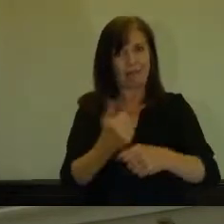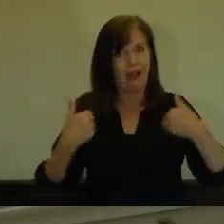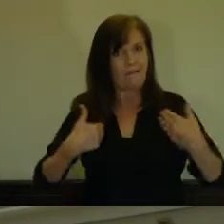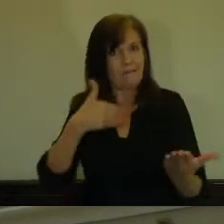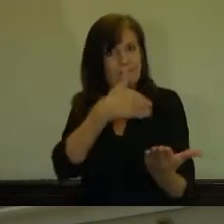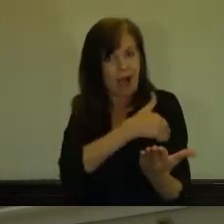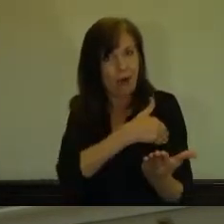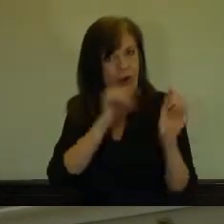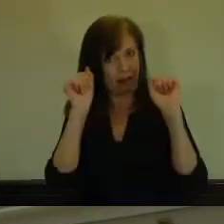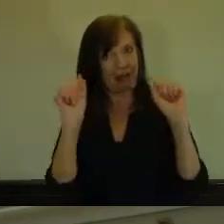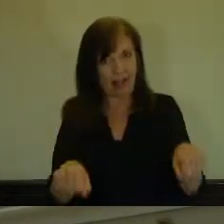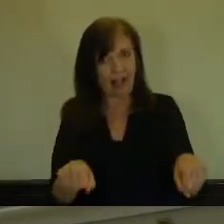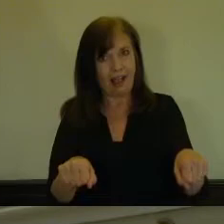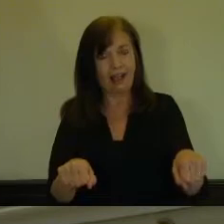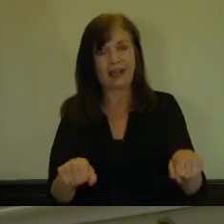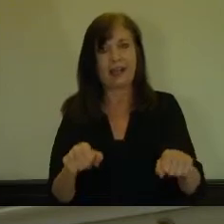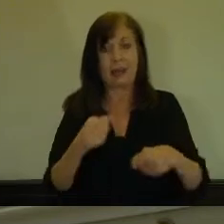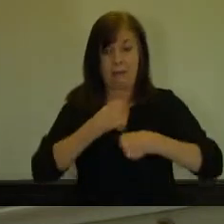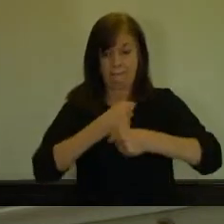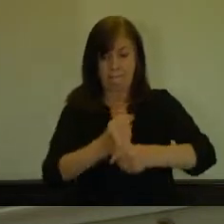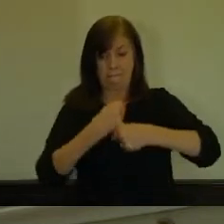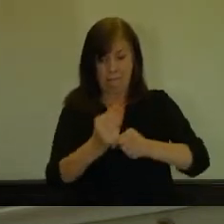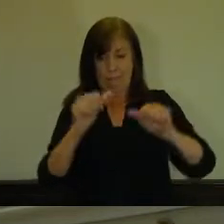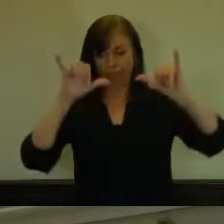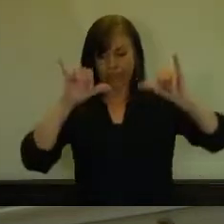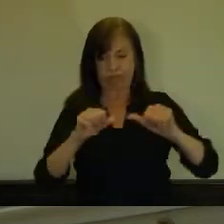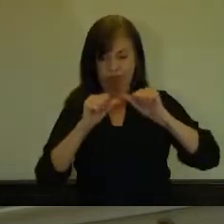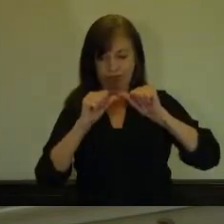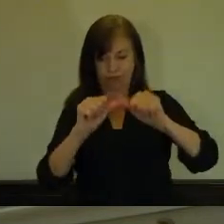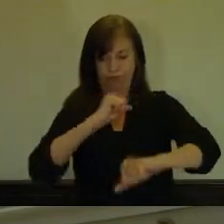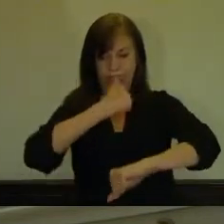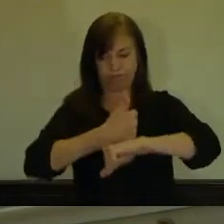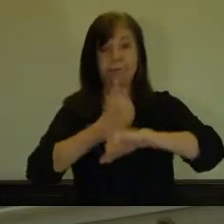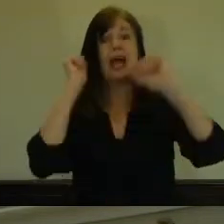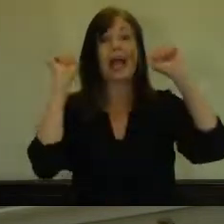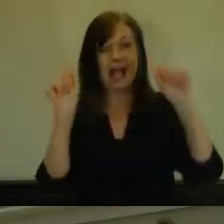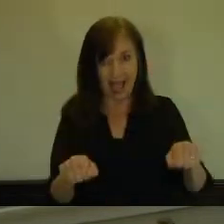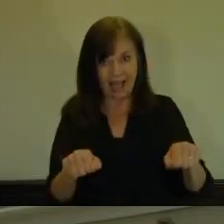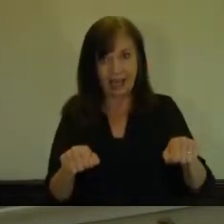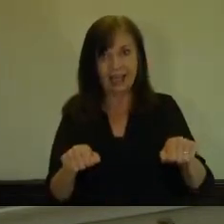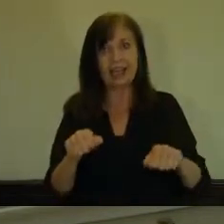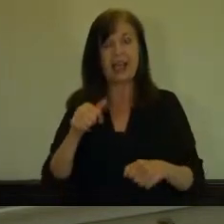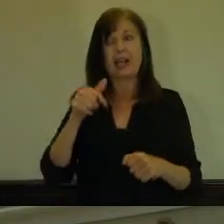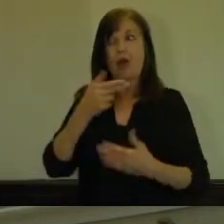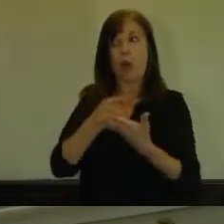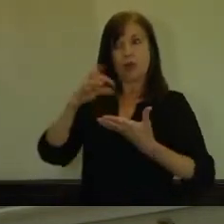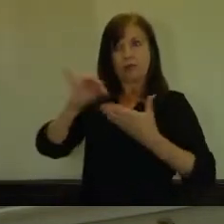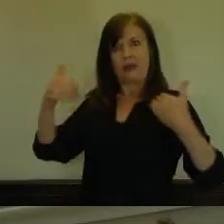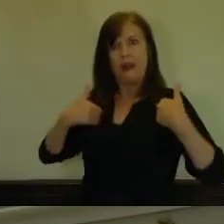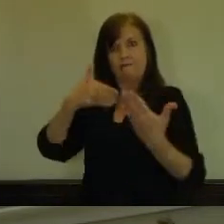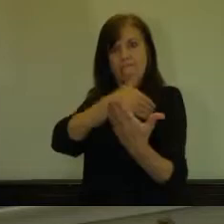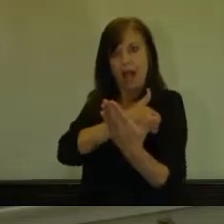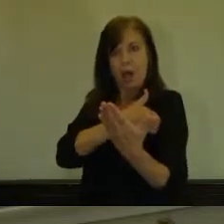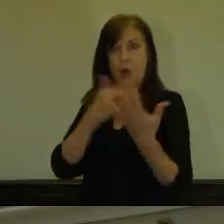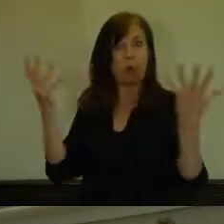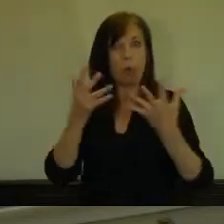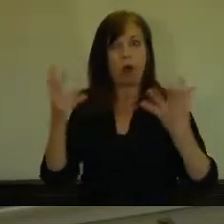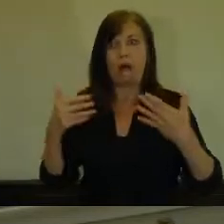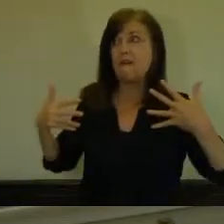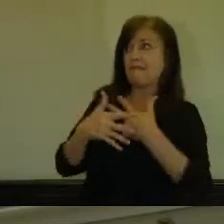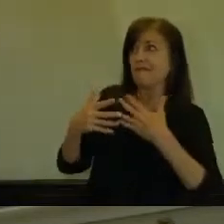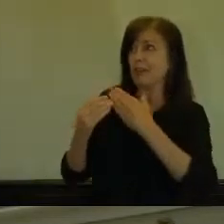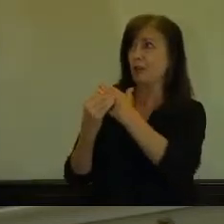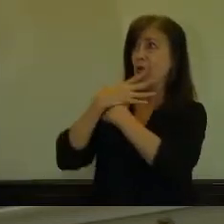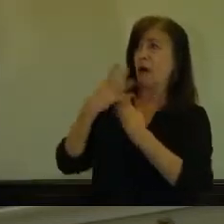Spirit. It has sustaining power. It has the power to help overcome our fears, to allow God